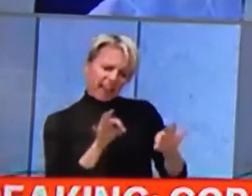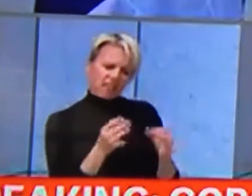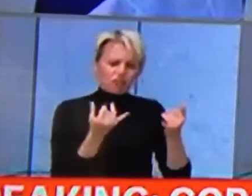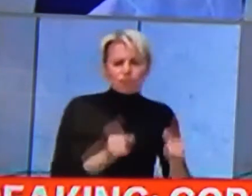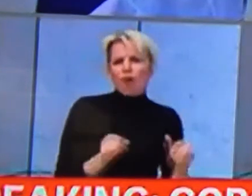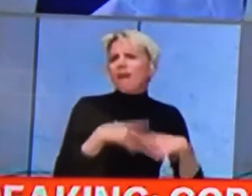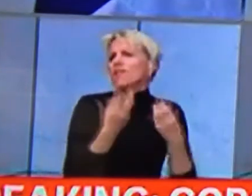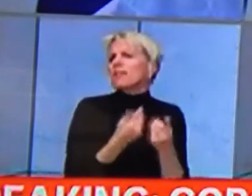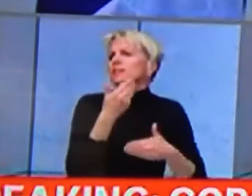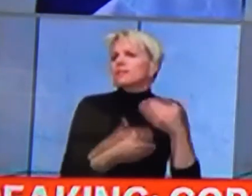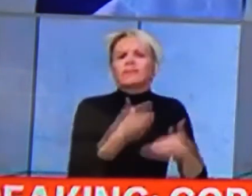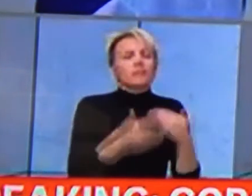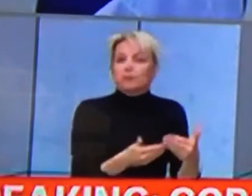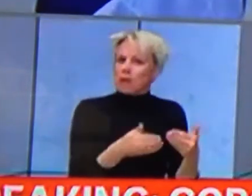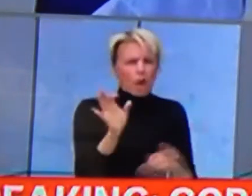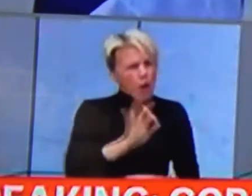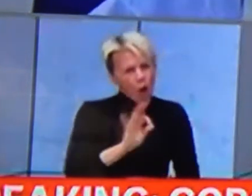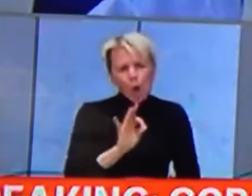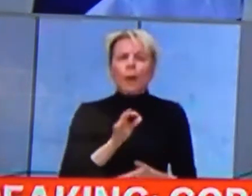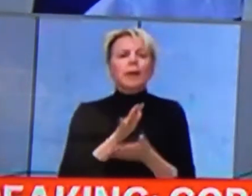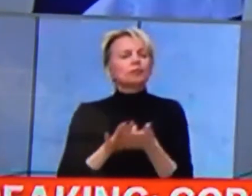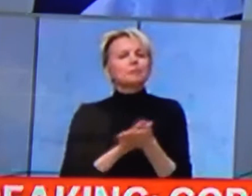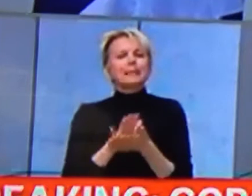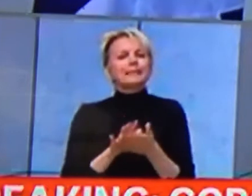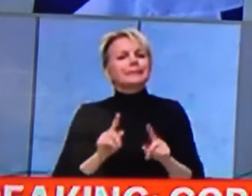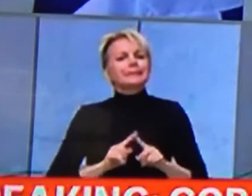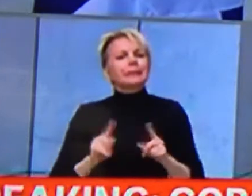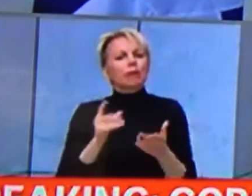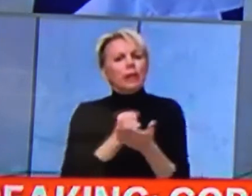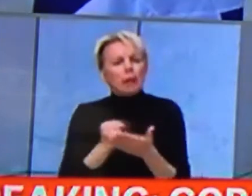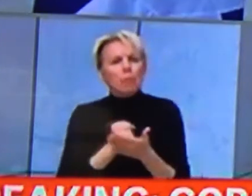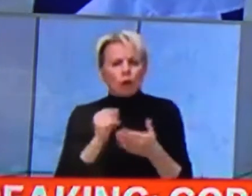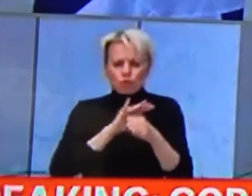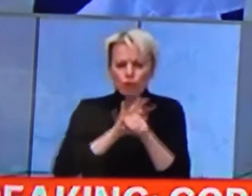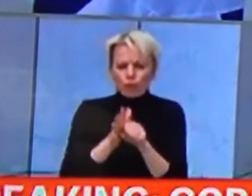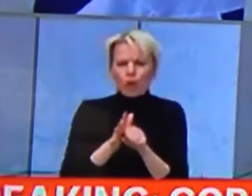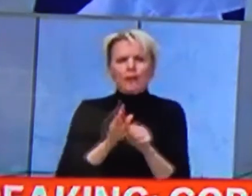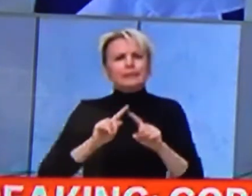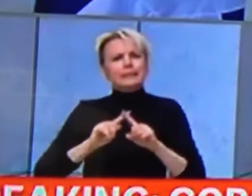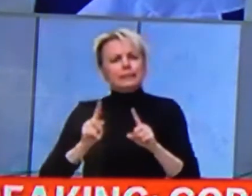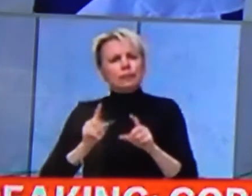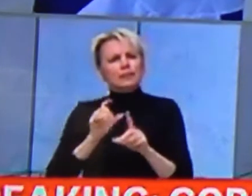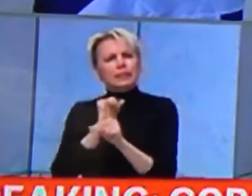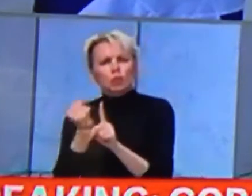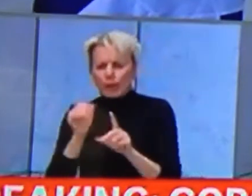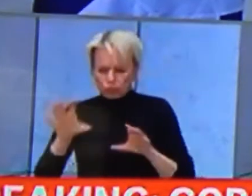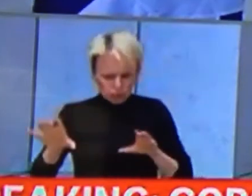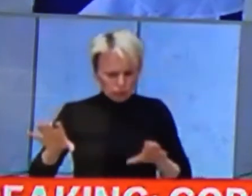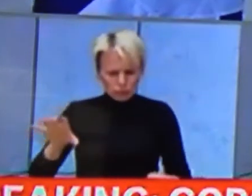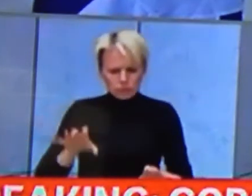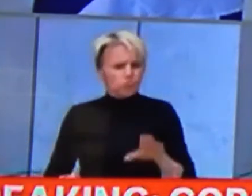for where they are, and other jurisdictions may be in a different situation. And so we're looking to build in